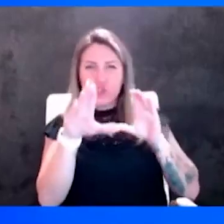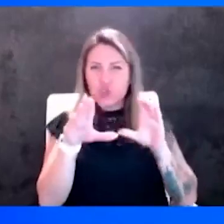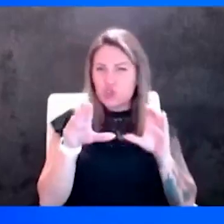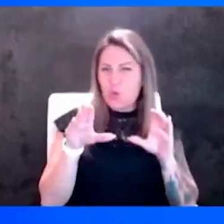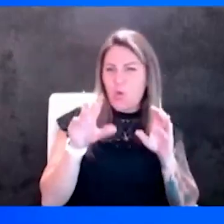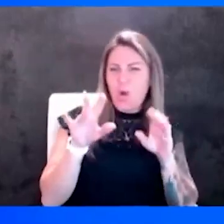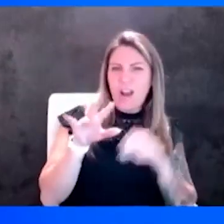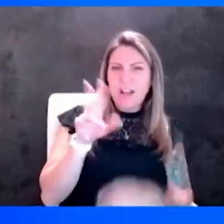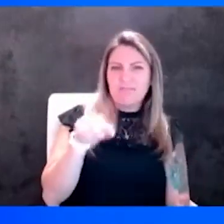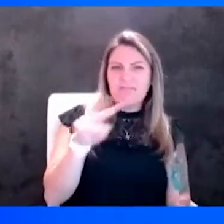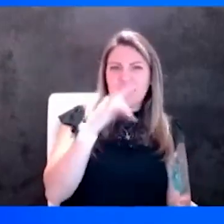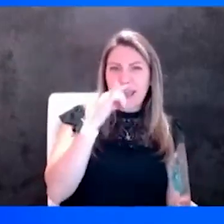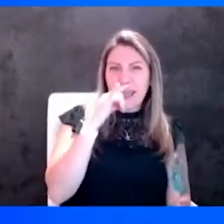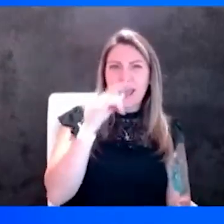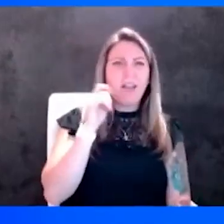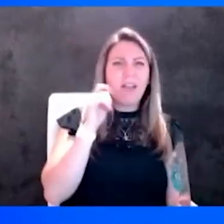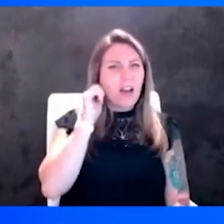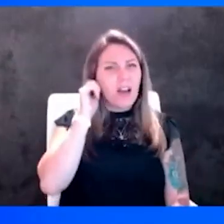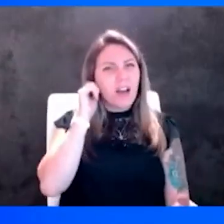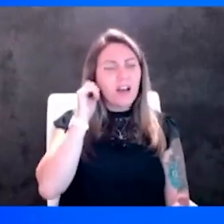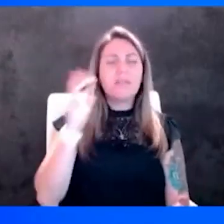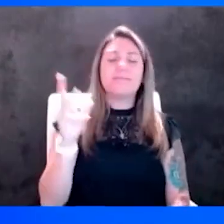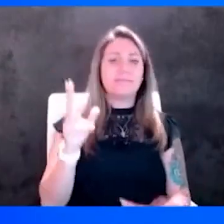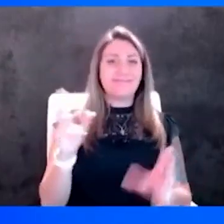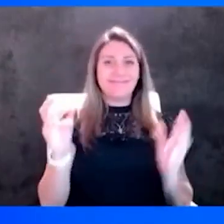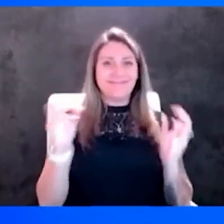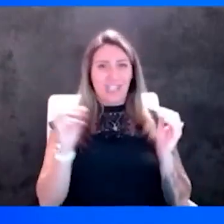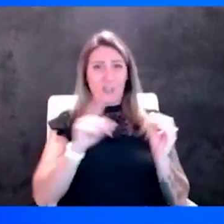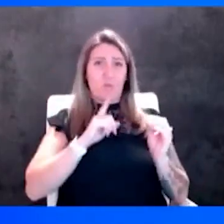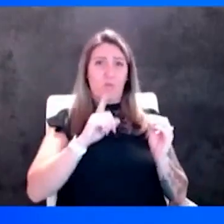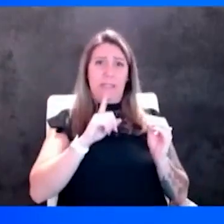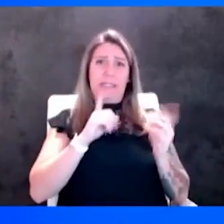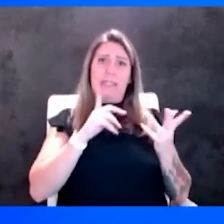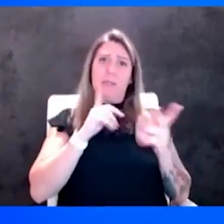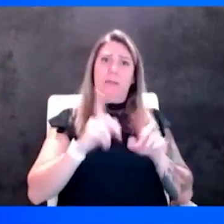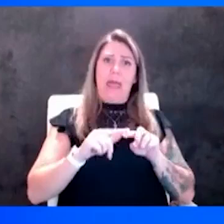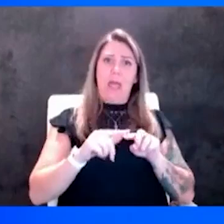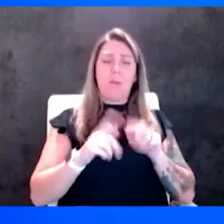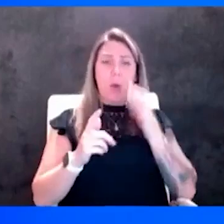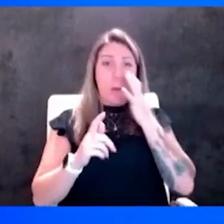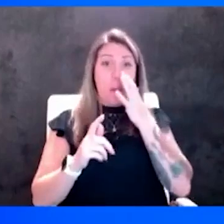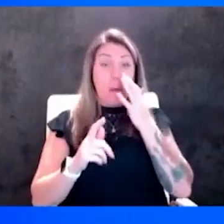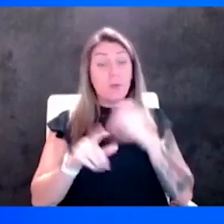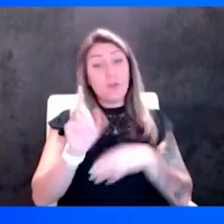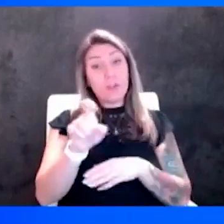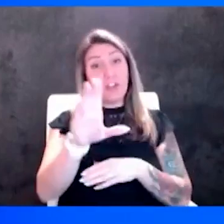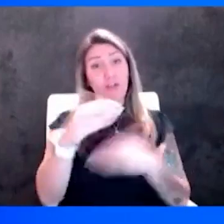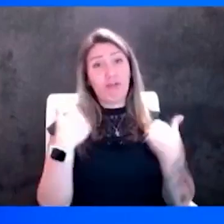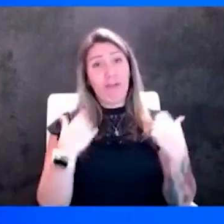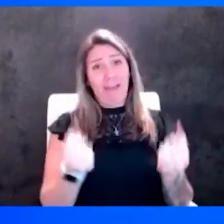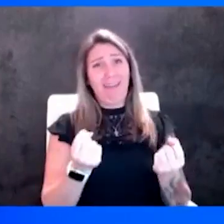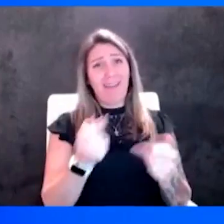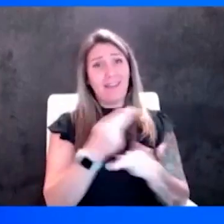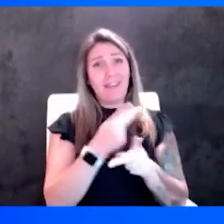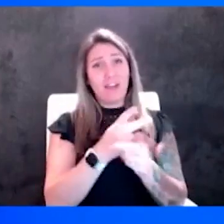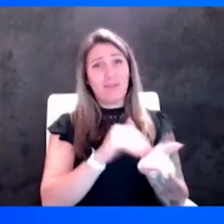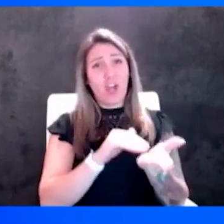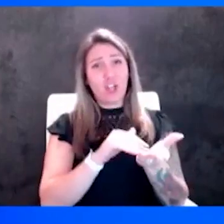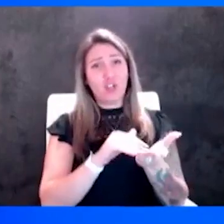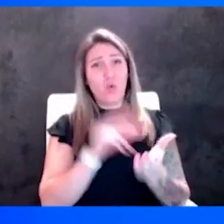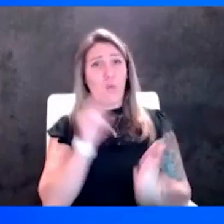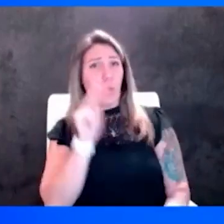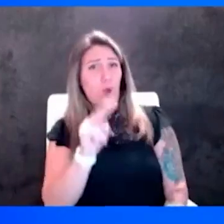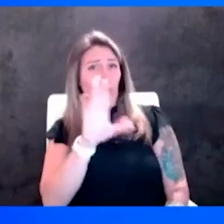your ear, whatever. None of those things are very reliable. You have to have your child's healthcare provider take a look in there. Then they have